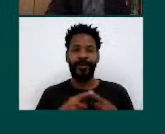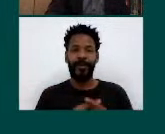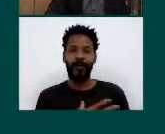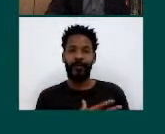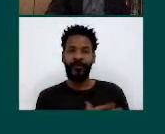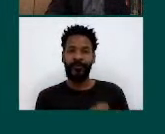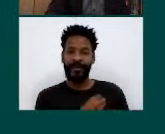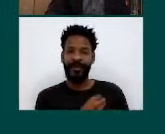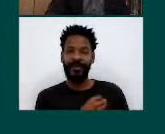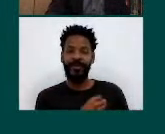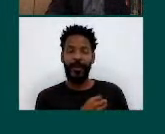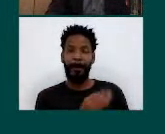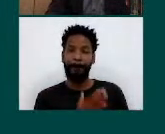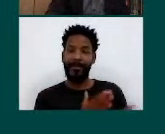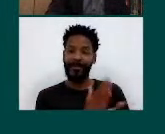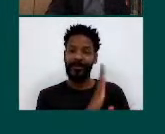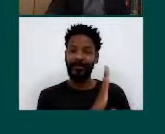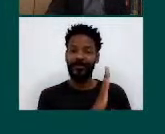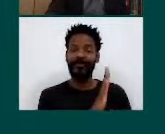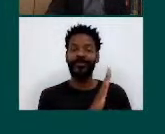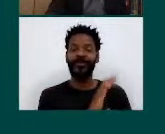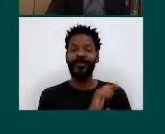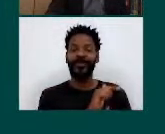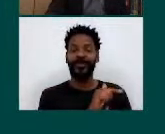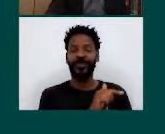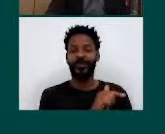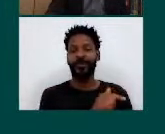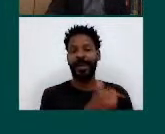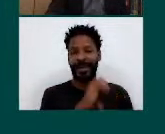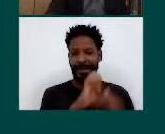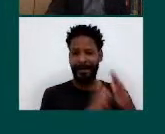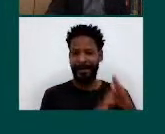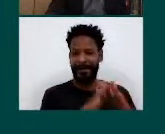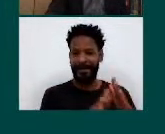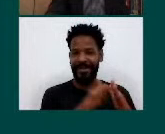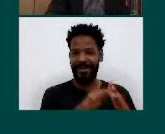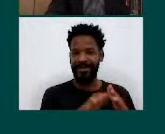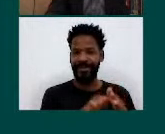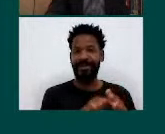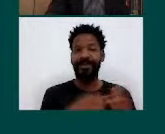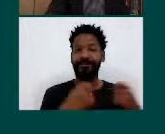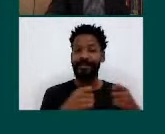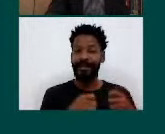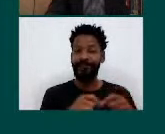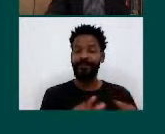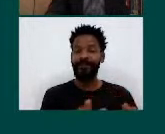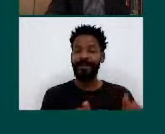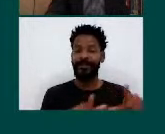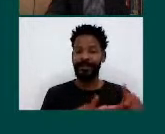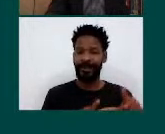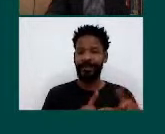and she was worried because her son had been approved in